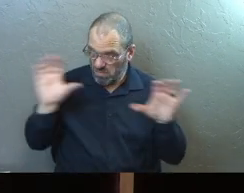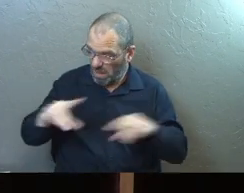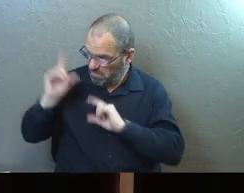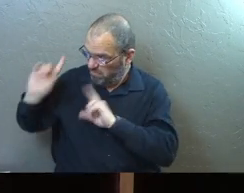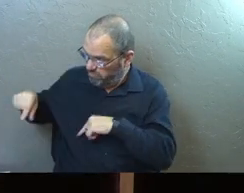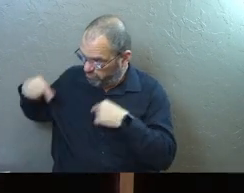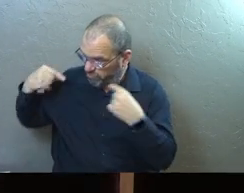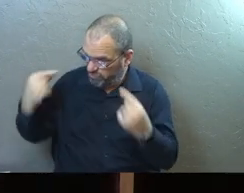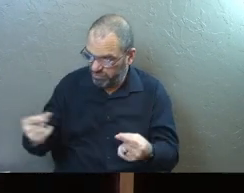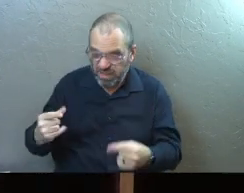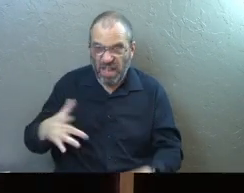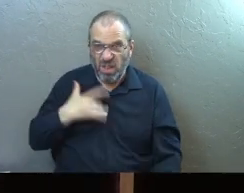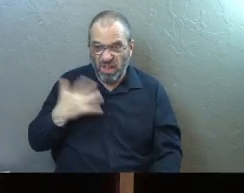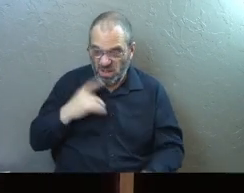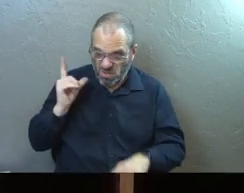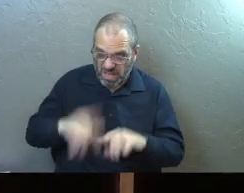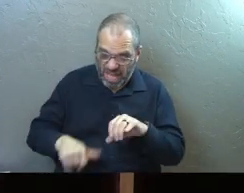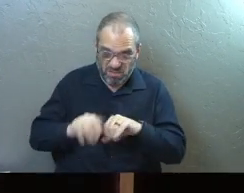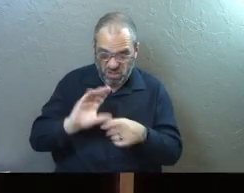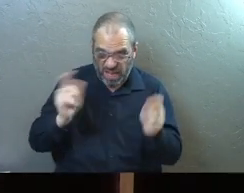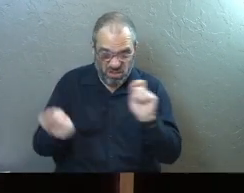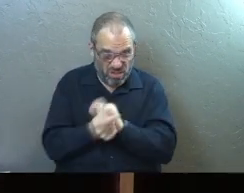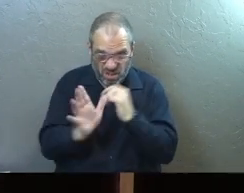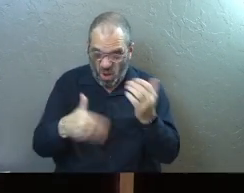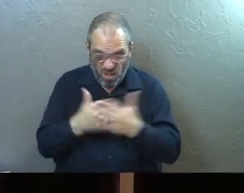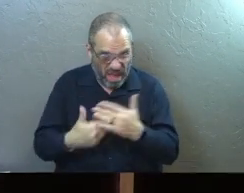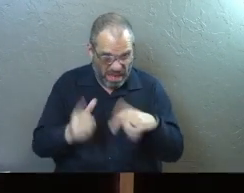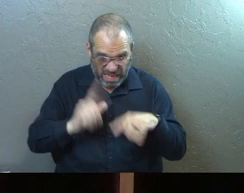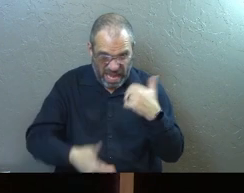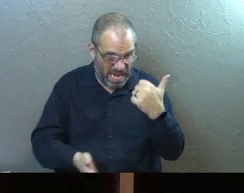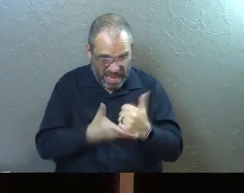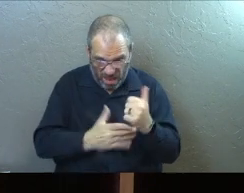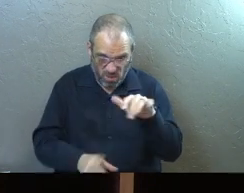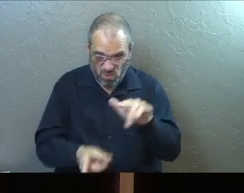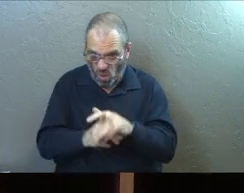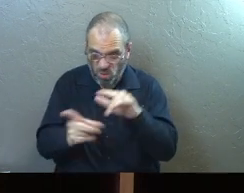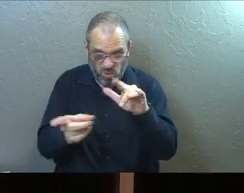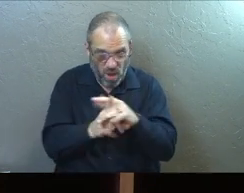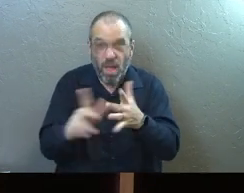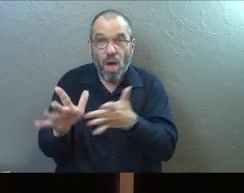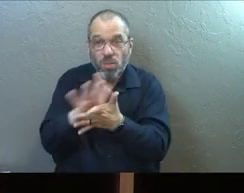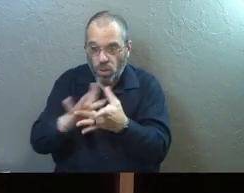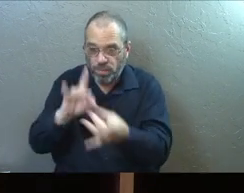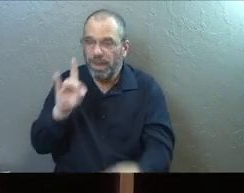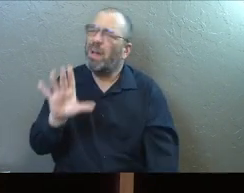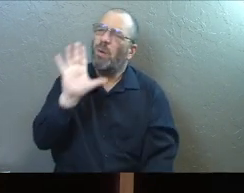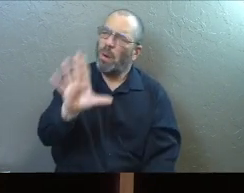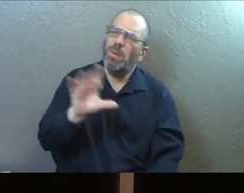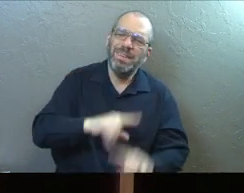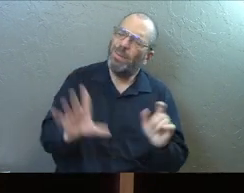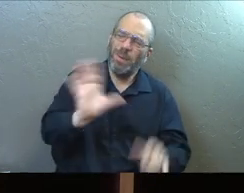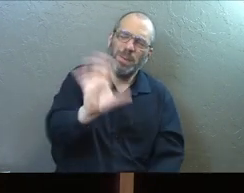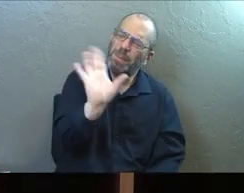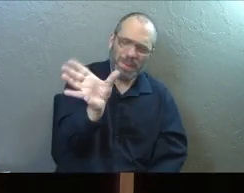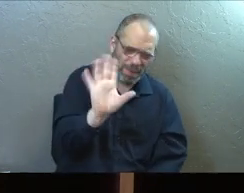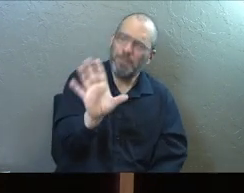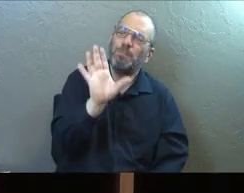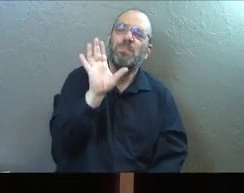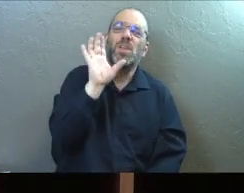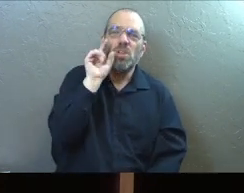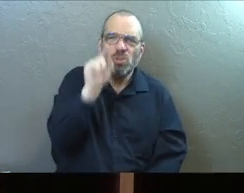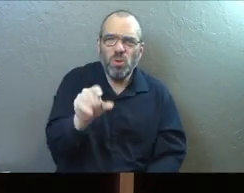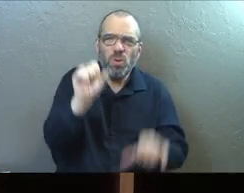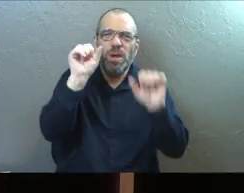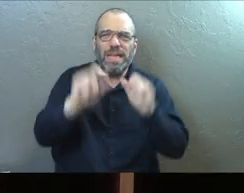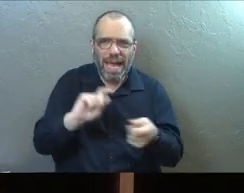done and you don't feel like you're capable of change and all that hopelessness rises up in you, the Holy Spirit says different. He says